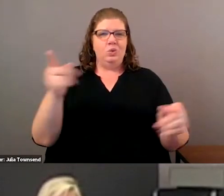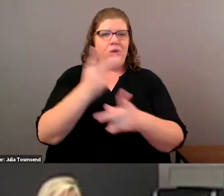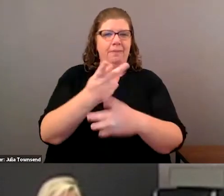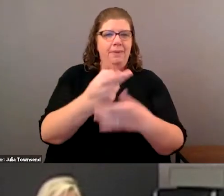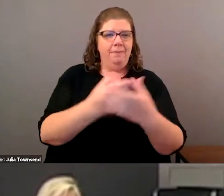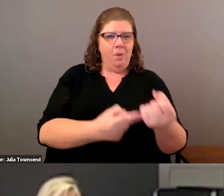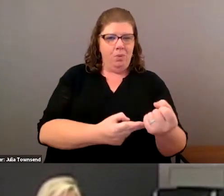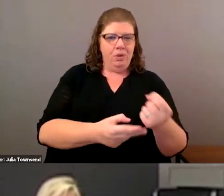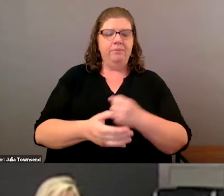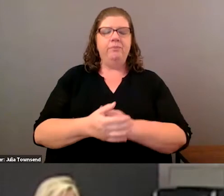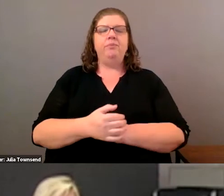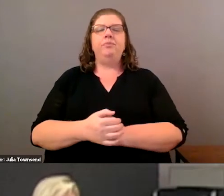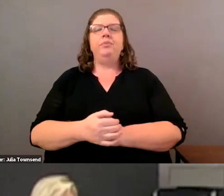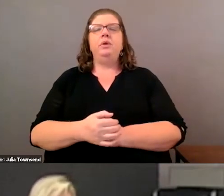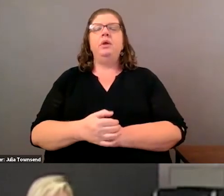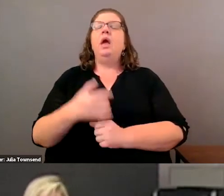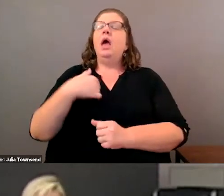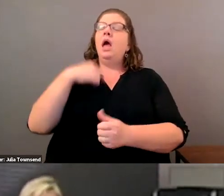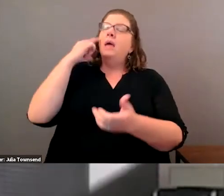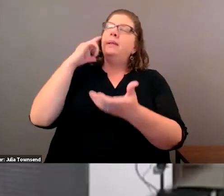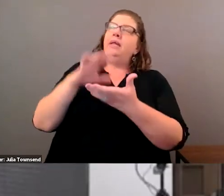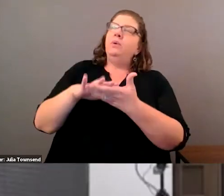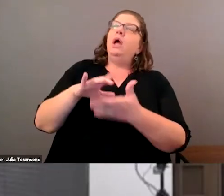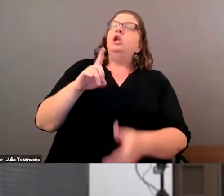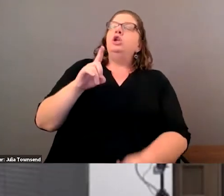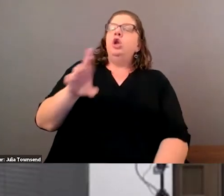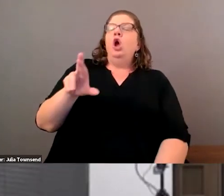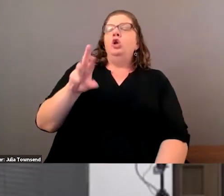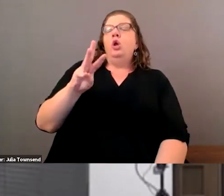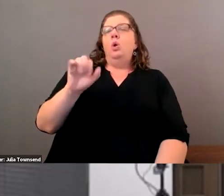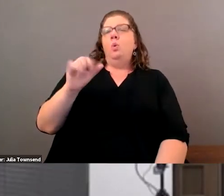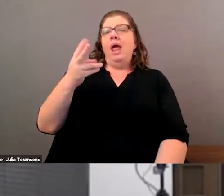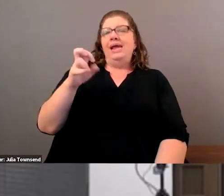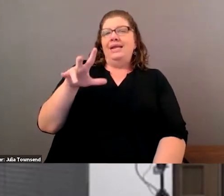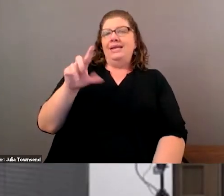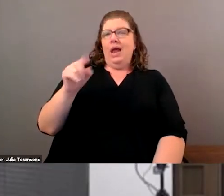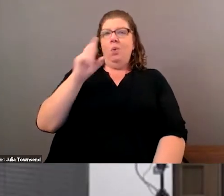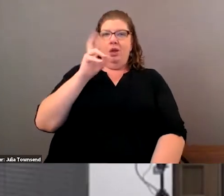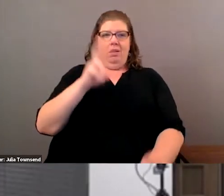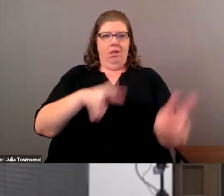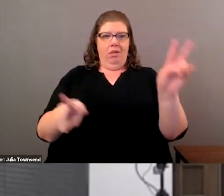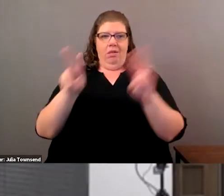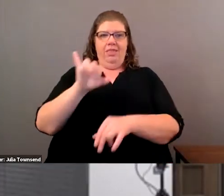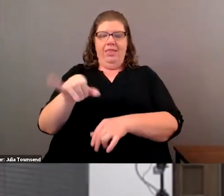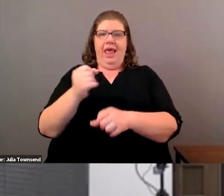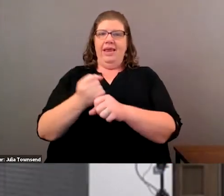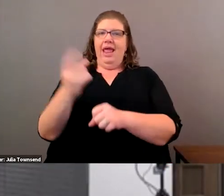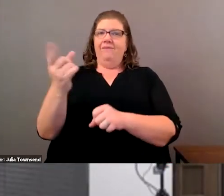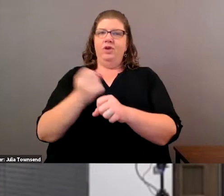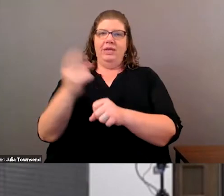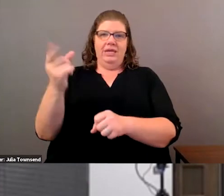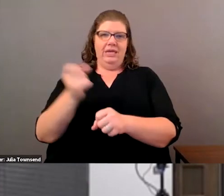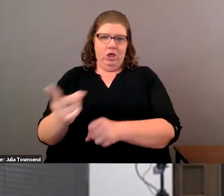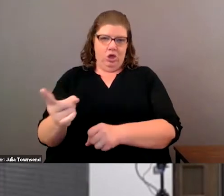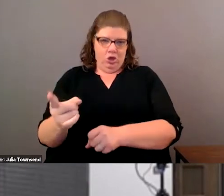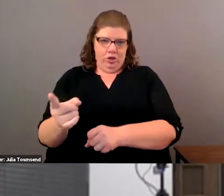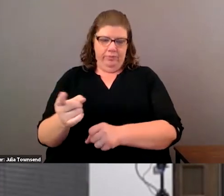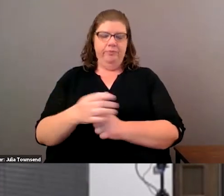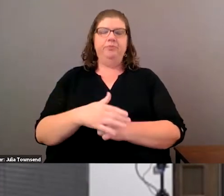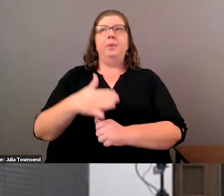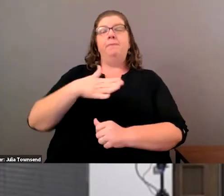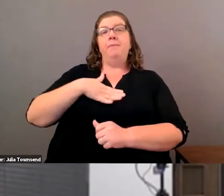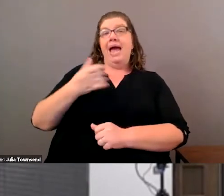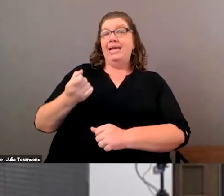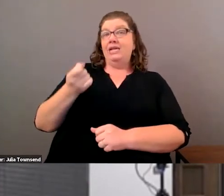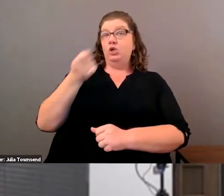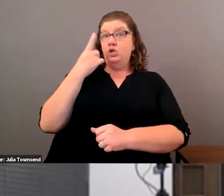I mean, Dr. Wagnick will do that on an annual basis. My understanding